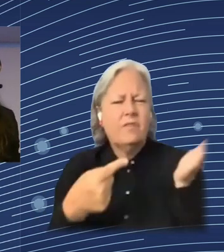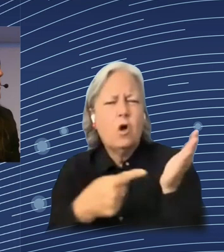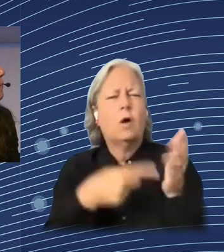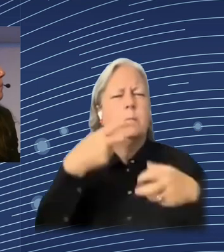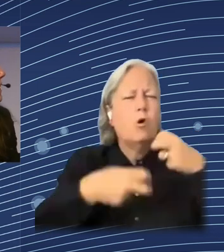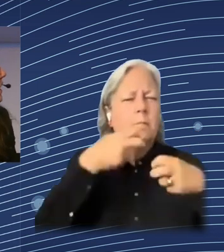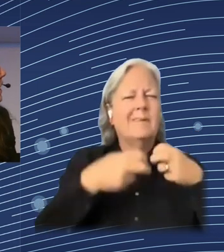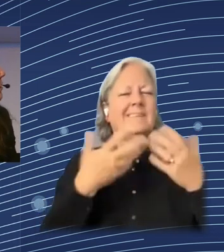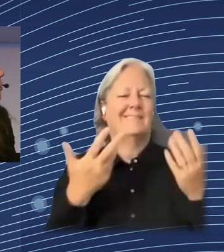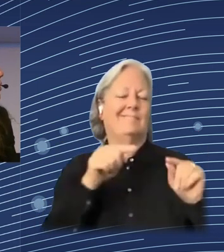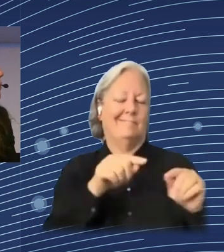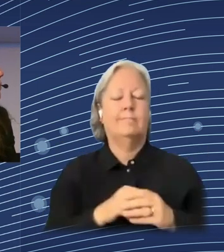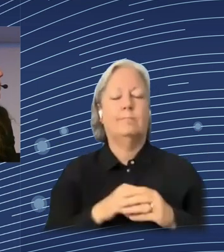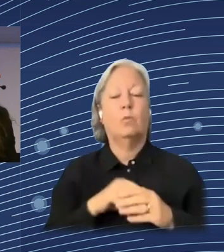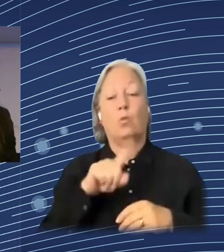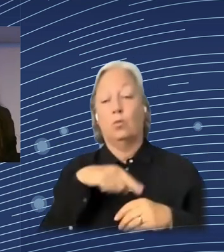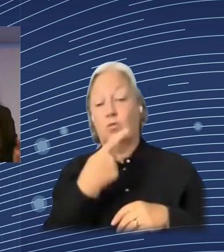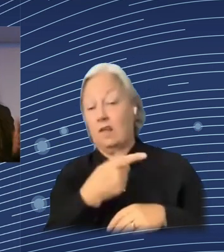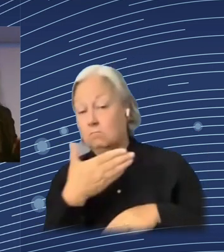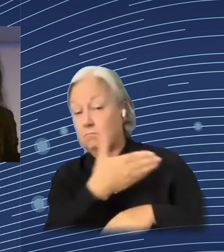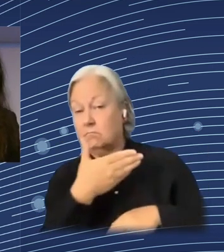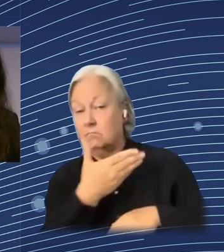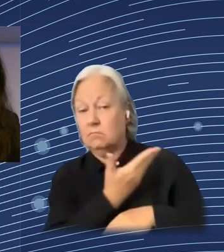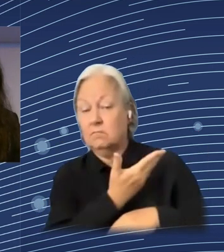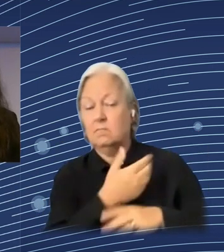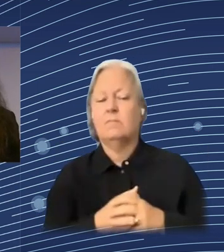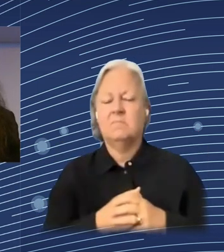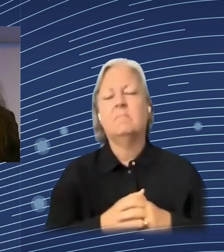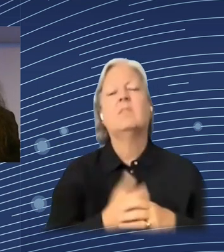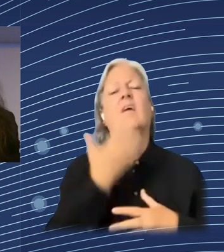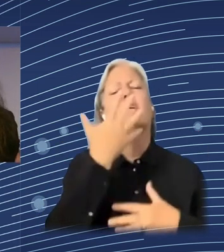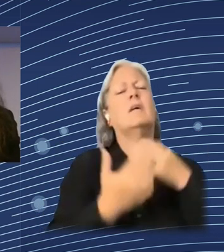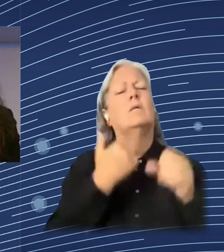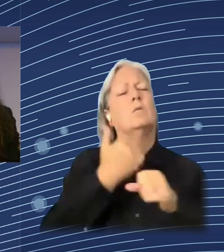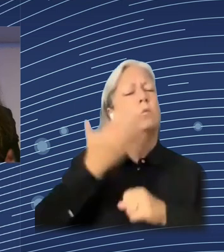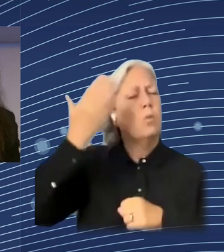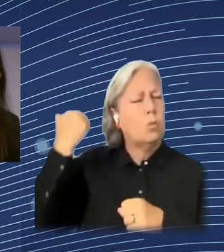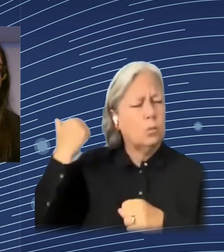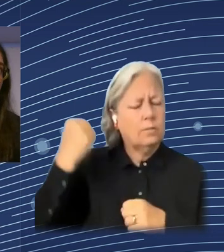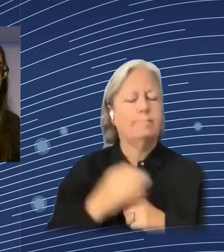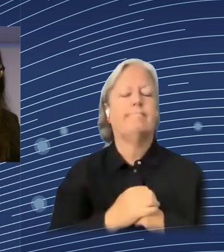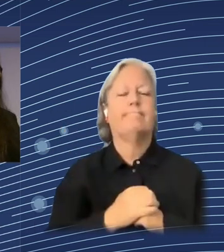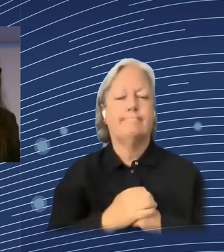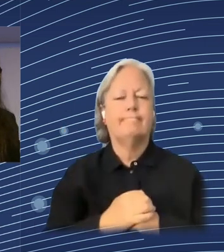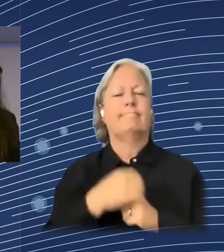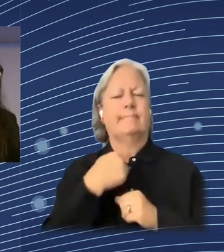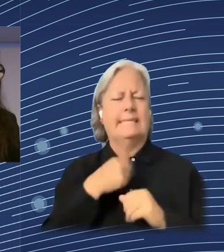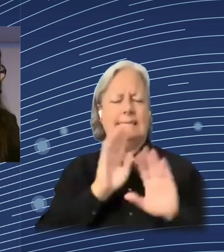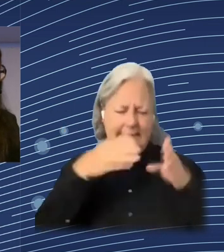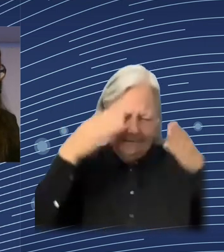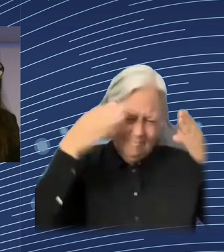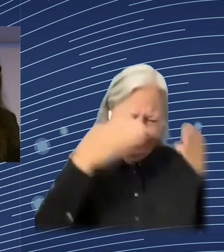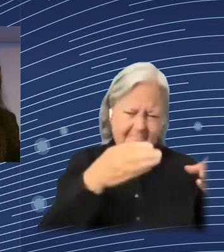slide. Basically, from 5 years ago, we were concretely focused in one exercise, that